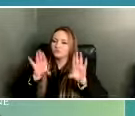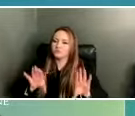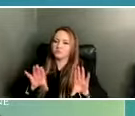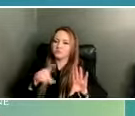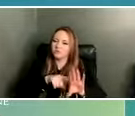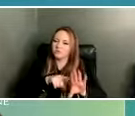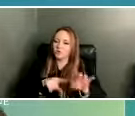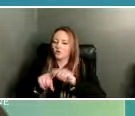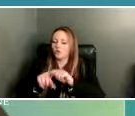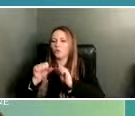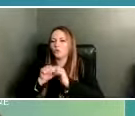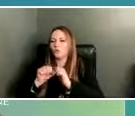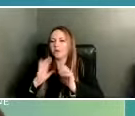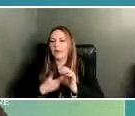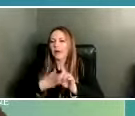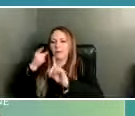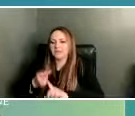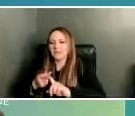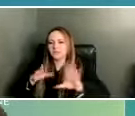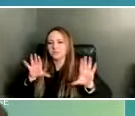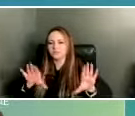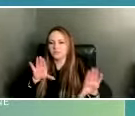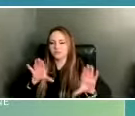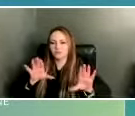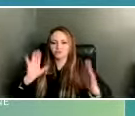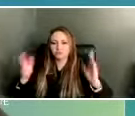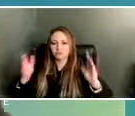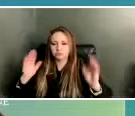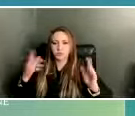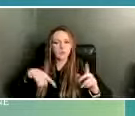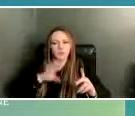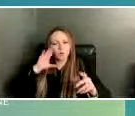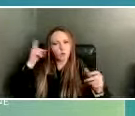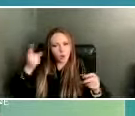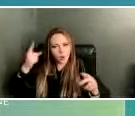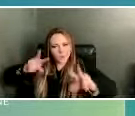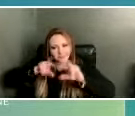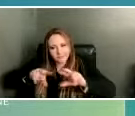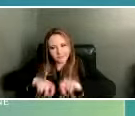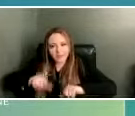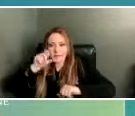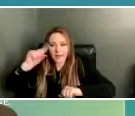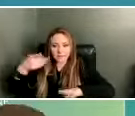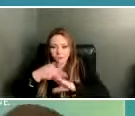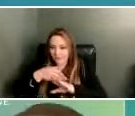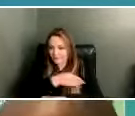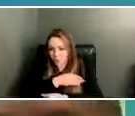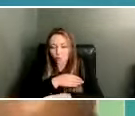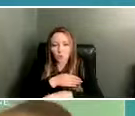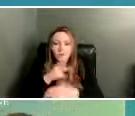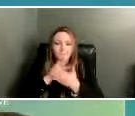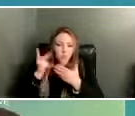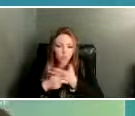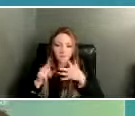developed for our program. So we are constantly evaluating, not just before the